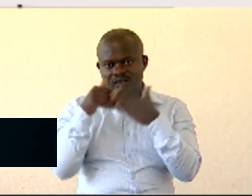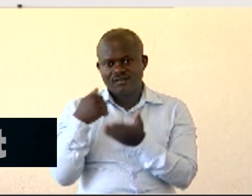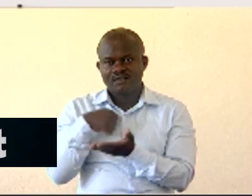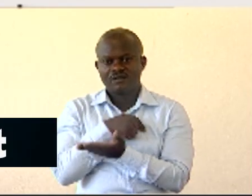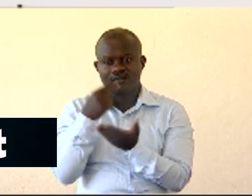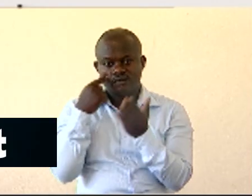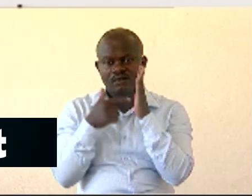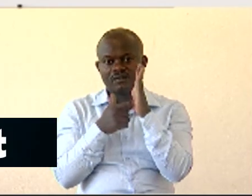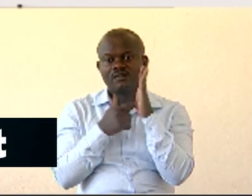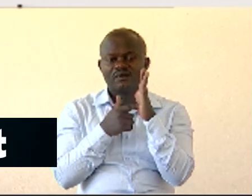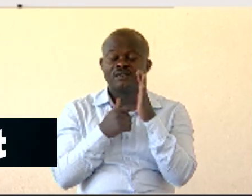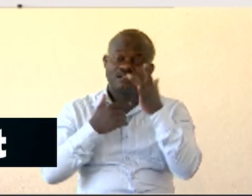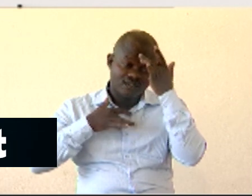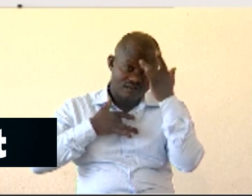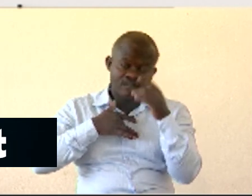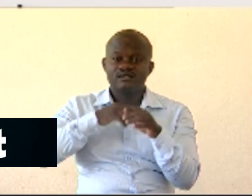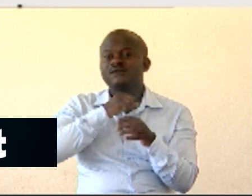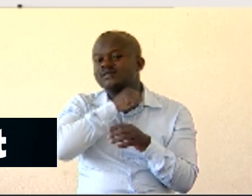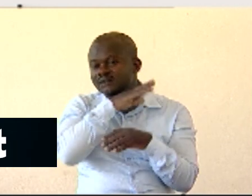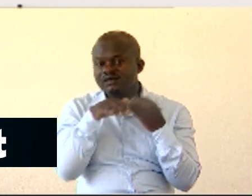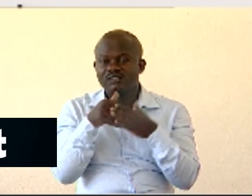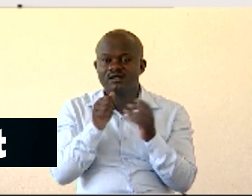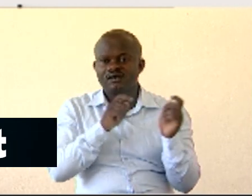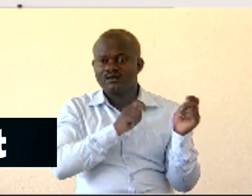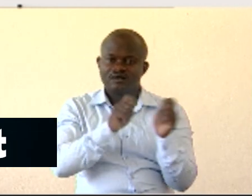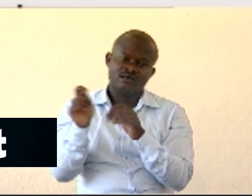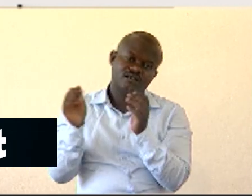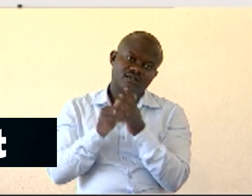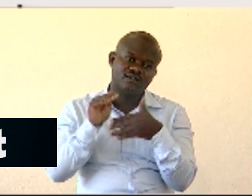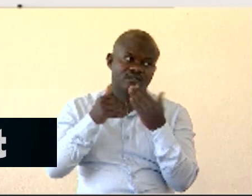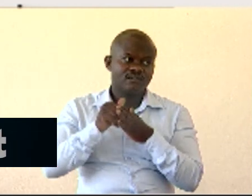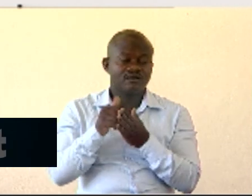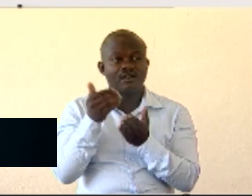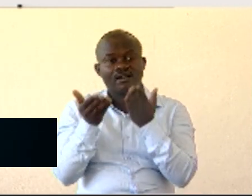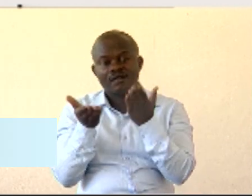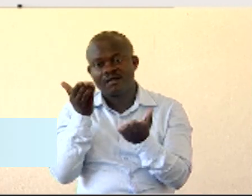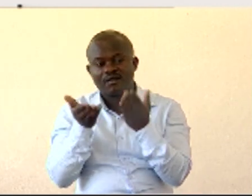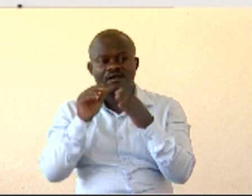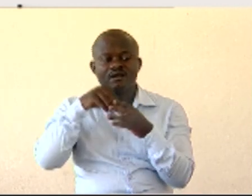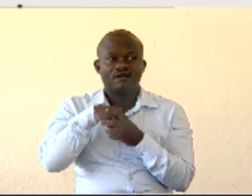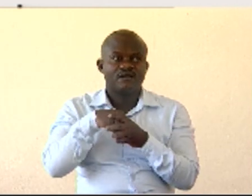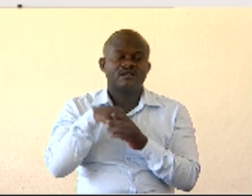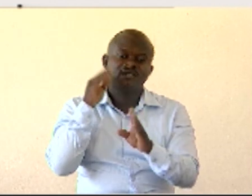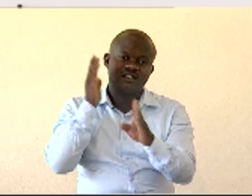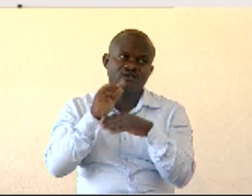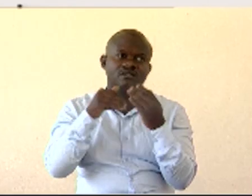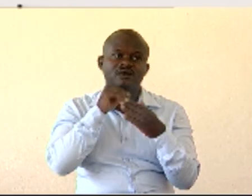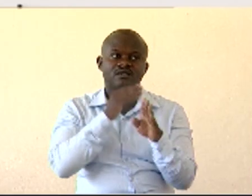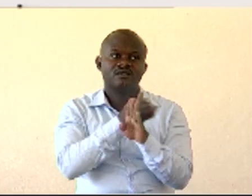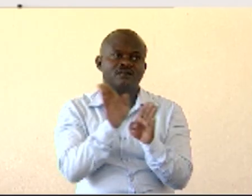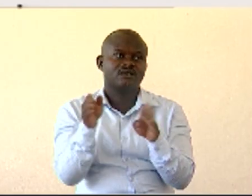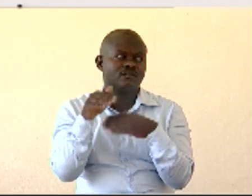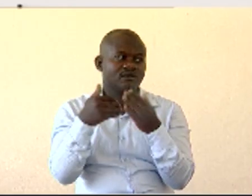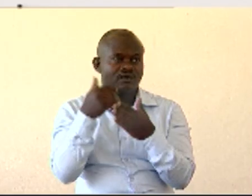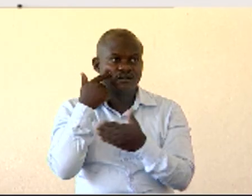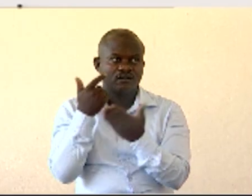about infectious diseases can be transmitted either in direct or indirect, whether